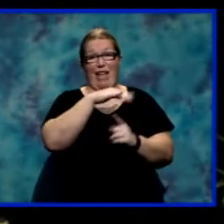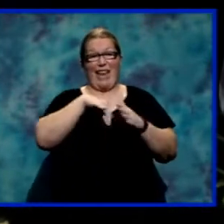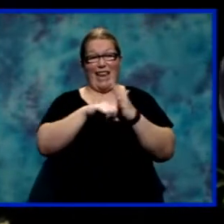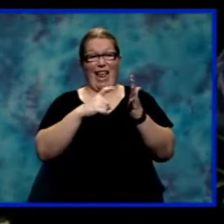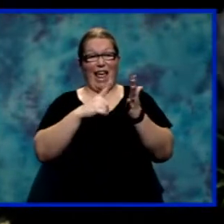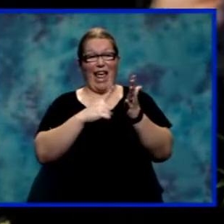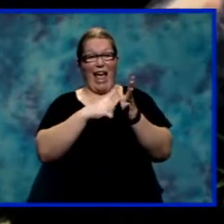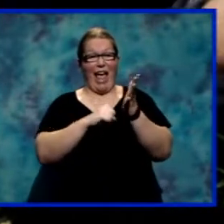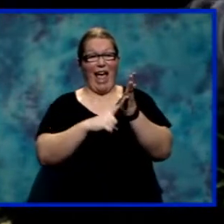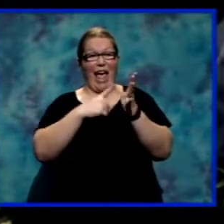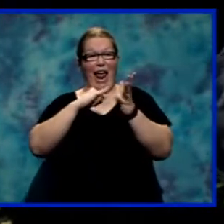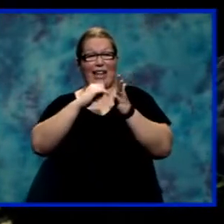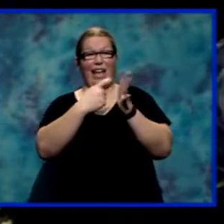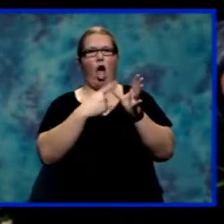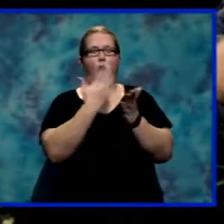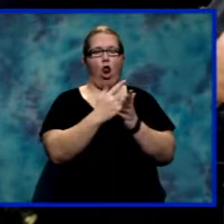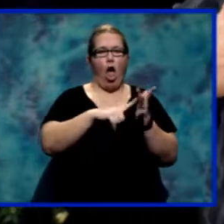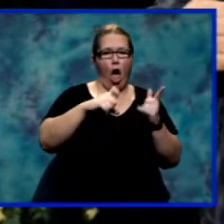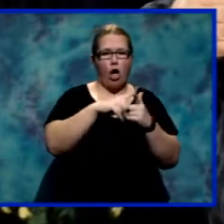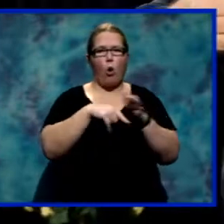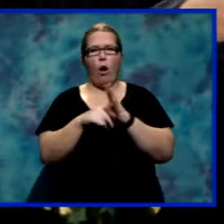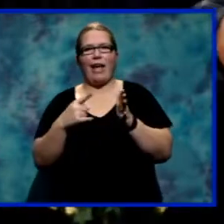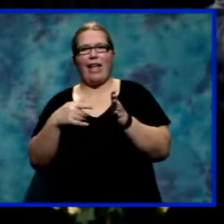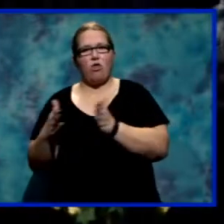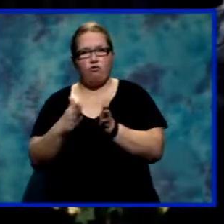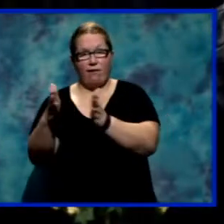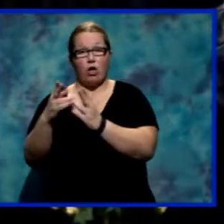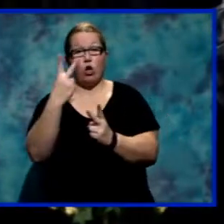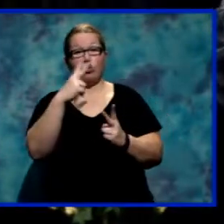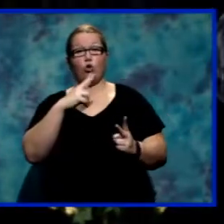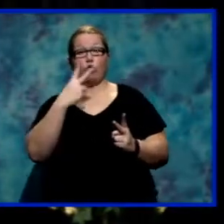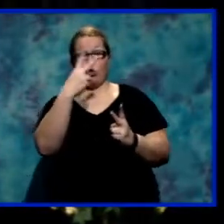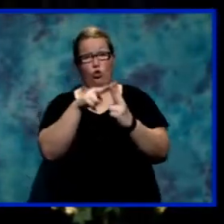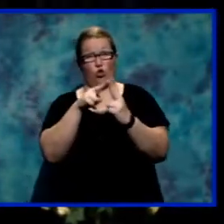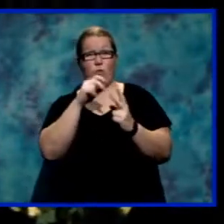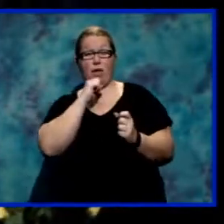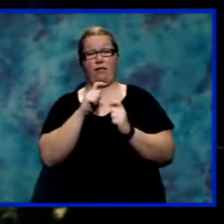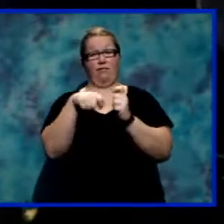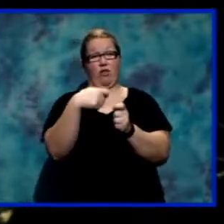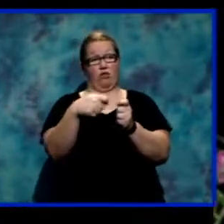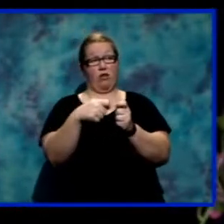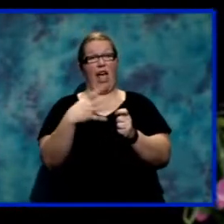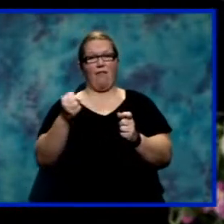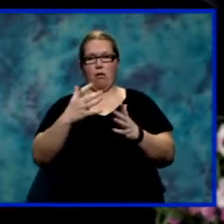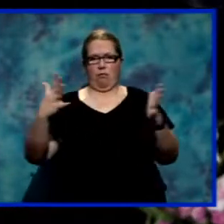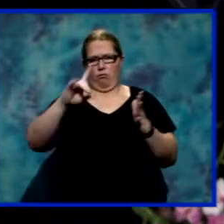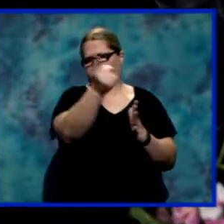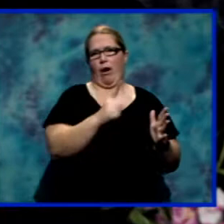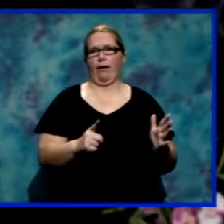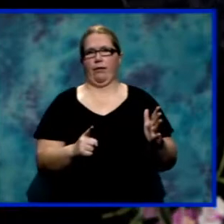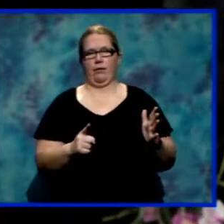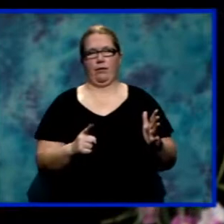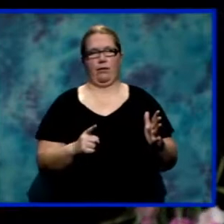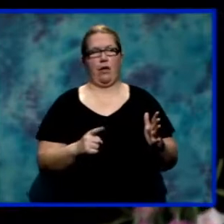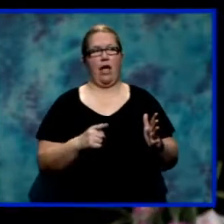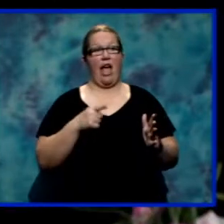Alaska is on the ice or on the river. And these two men were fishing on the ice when all of a sudden there was a great crack.